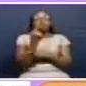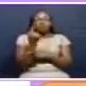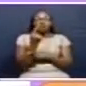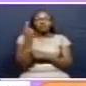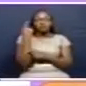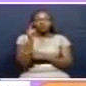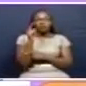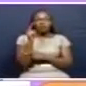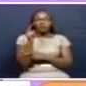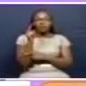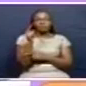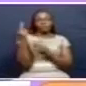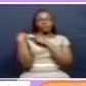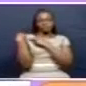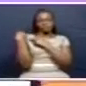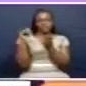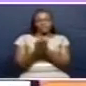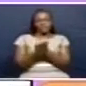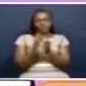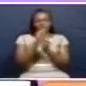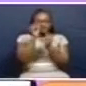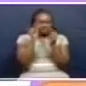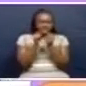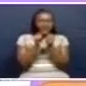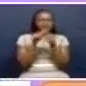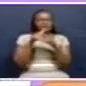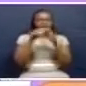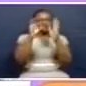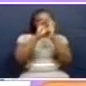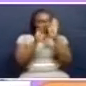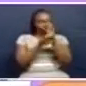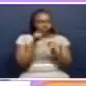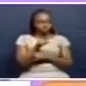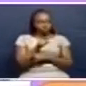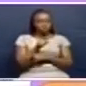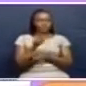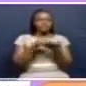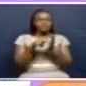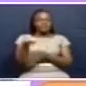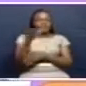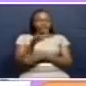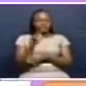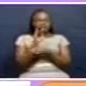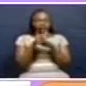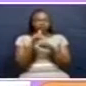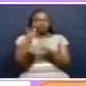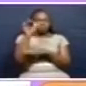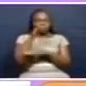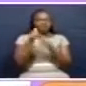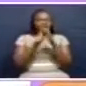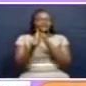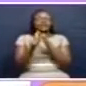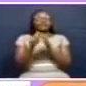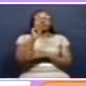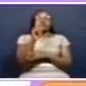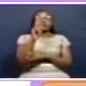been specified in the constitution. So in terms of calling parliament under Article 126, and that is